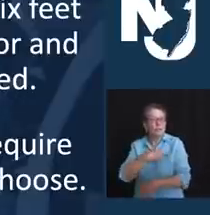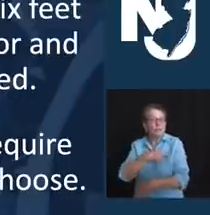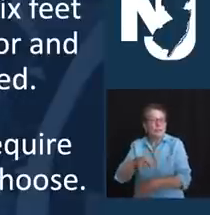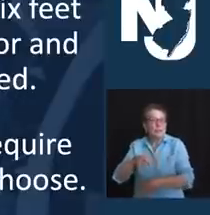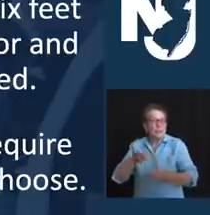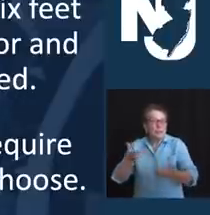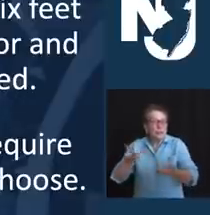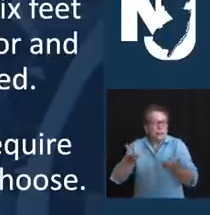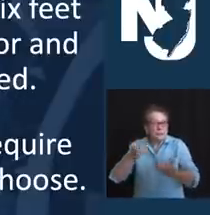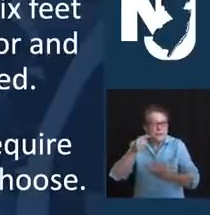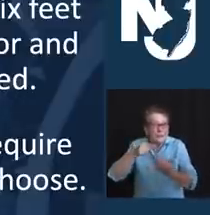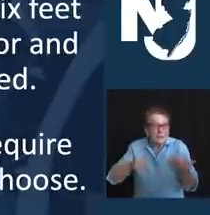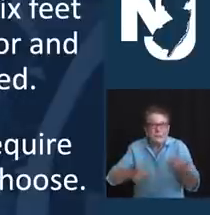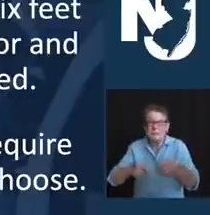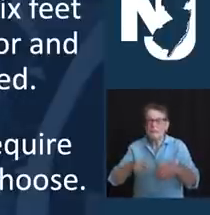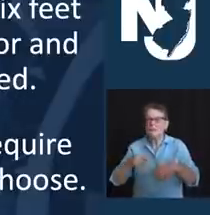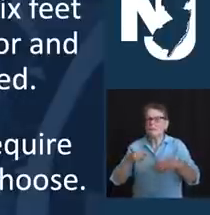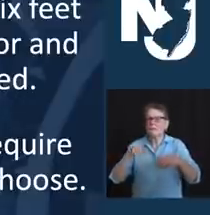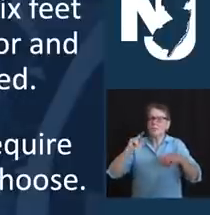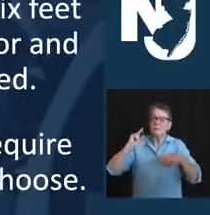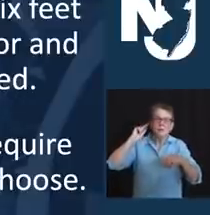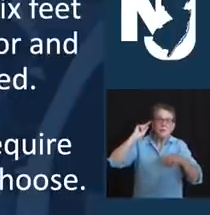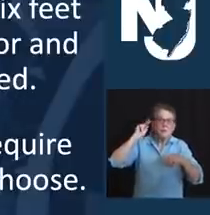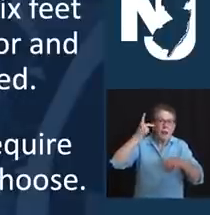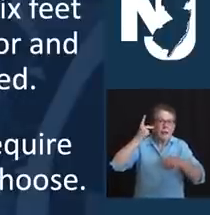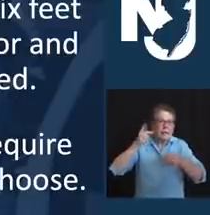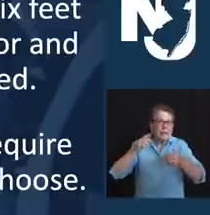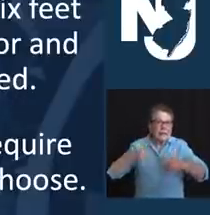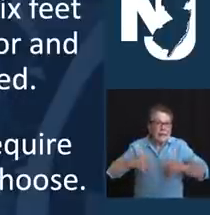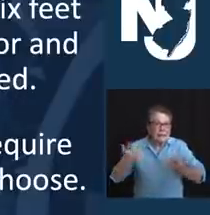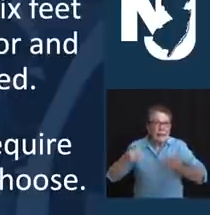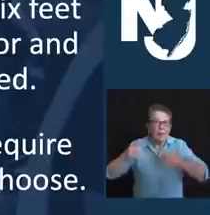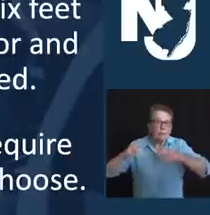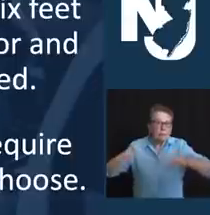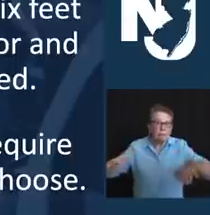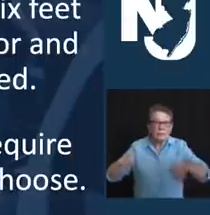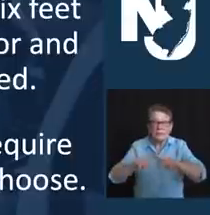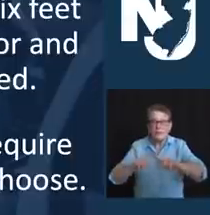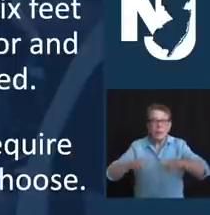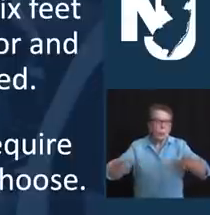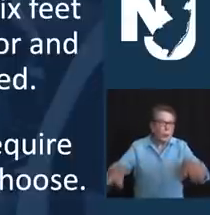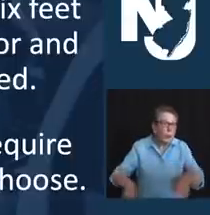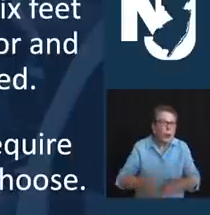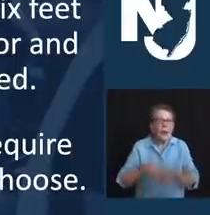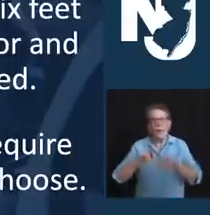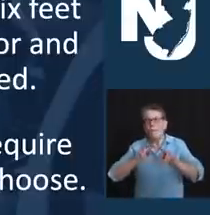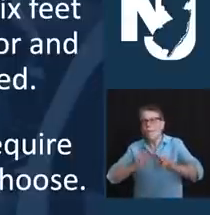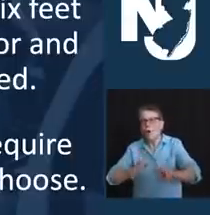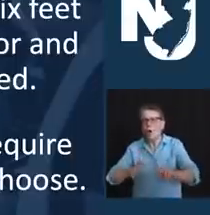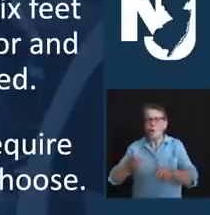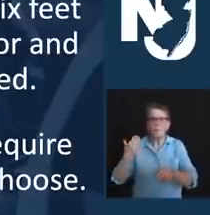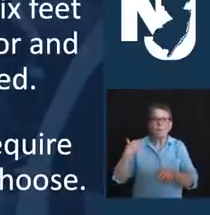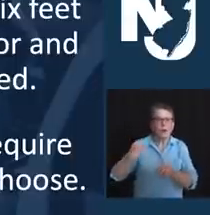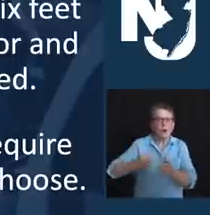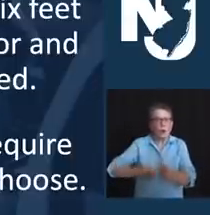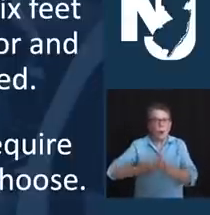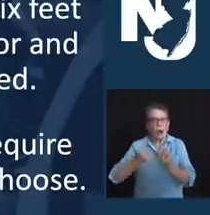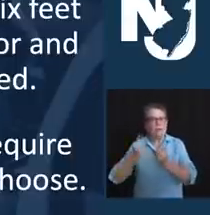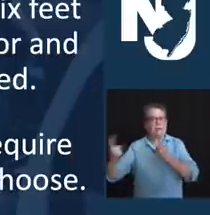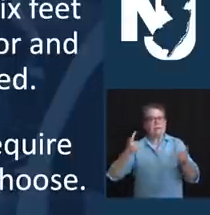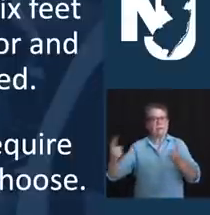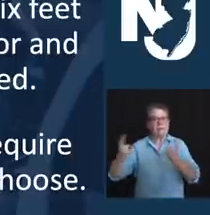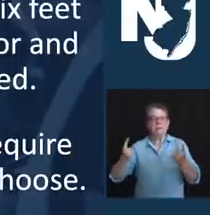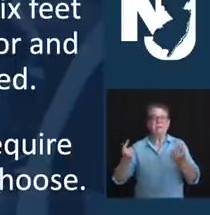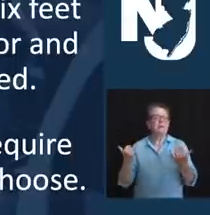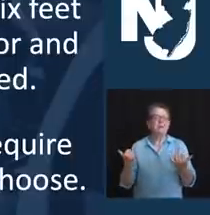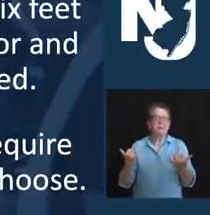services, and performances. Every business can continue to require social distancing should they choose, and